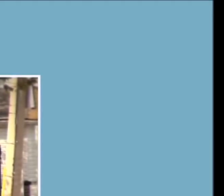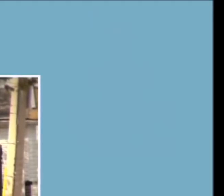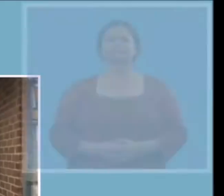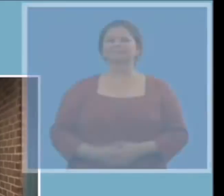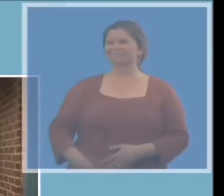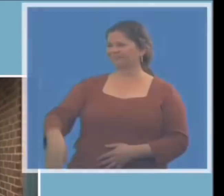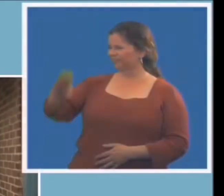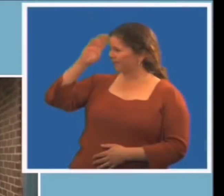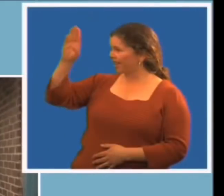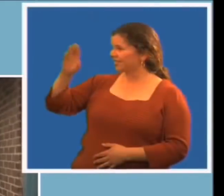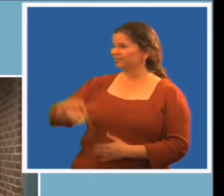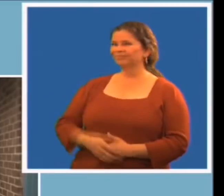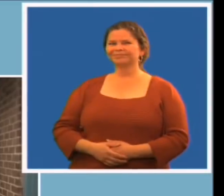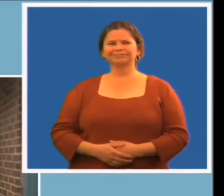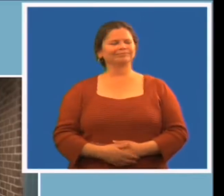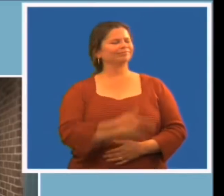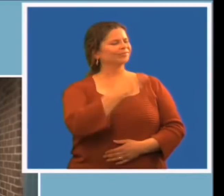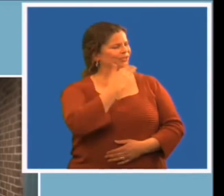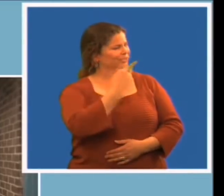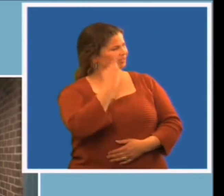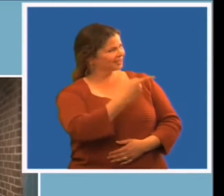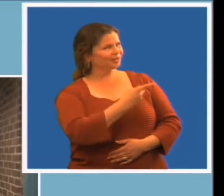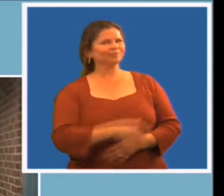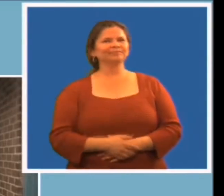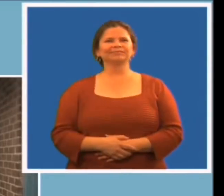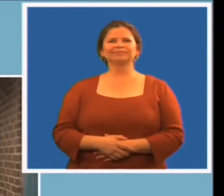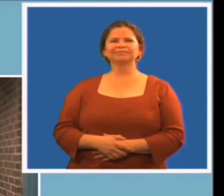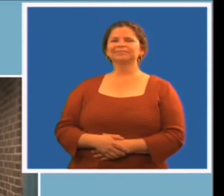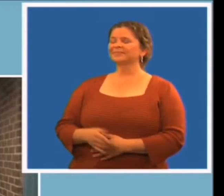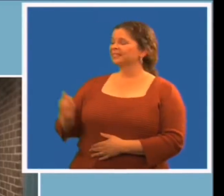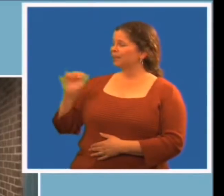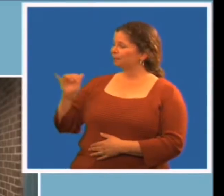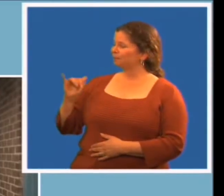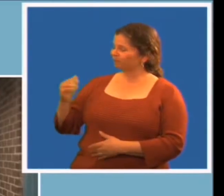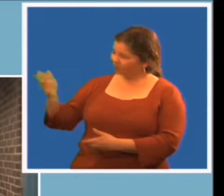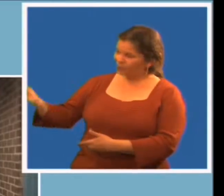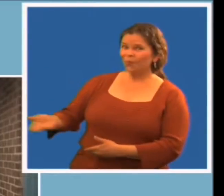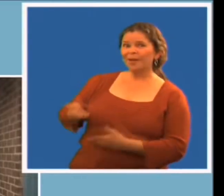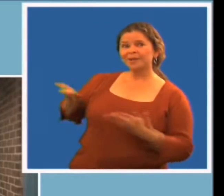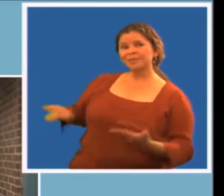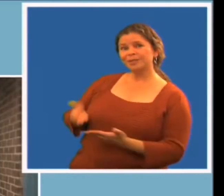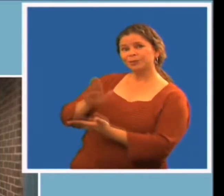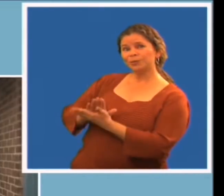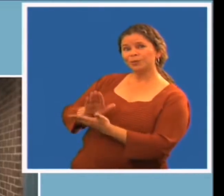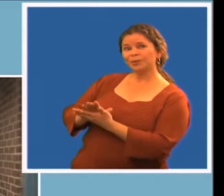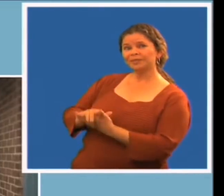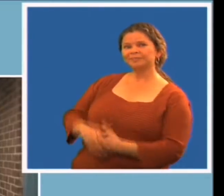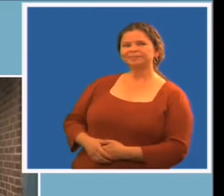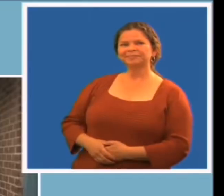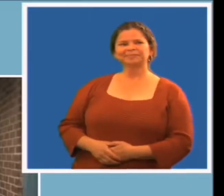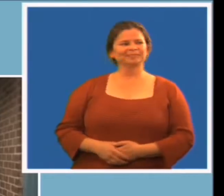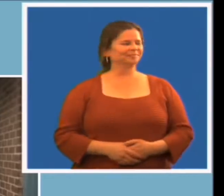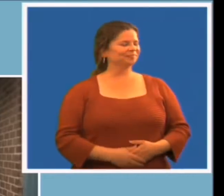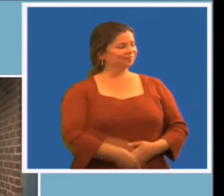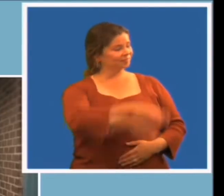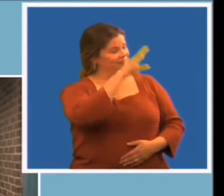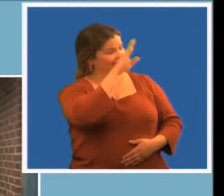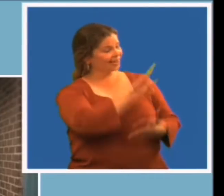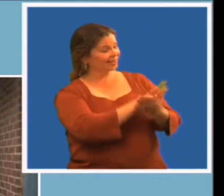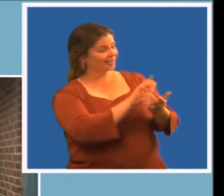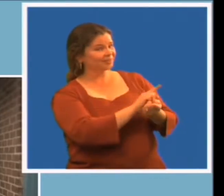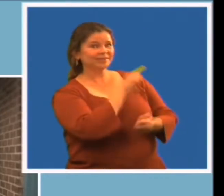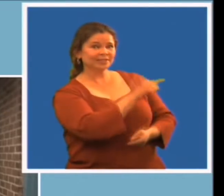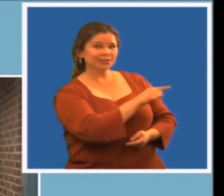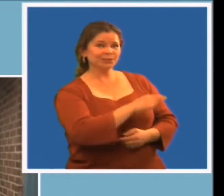See you as well too. Welcome to the school. Thank you very much. Hi. Nice to meet you. Great. Nice to see you here. Hello. Welcome to the